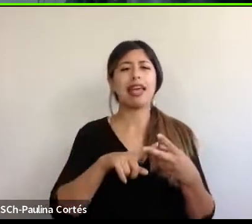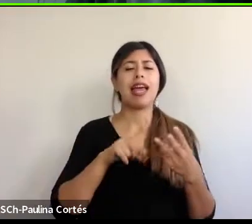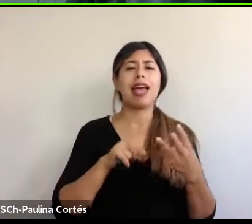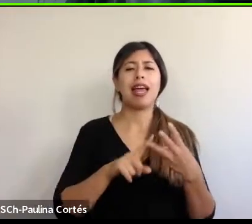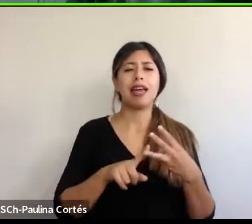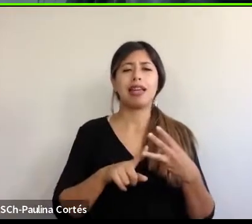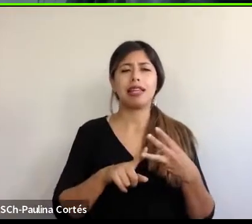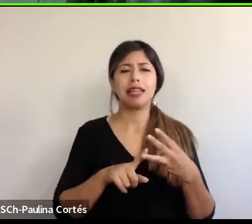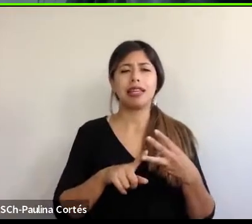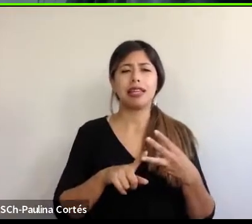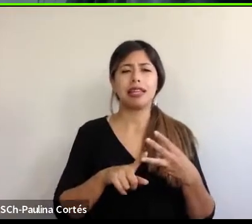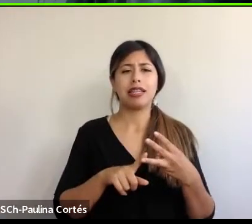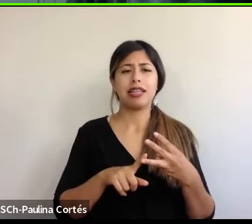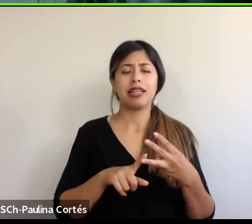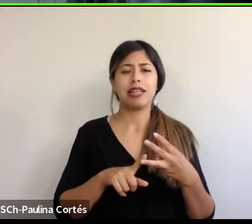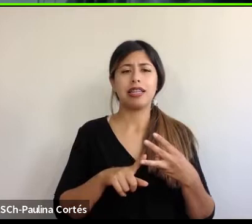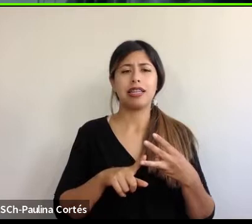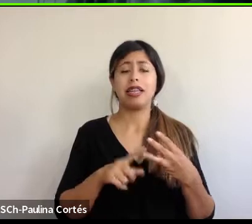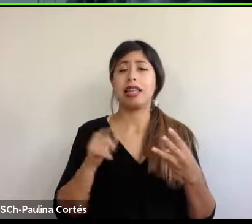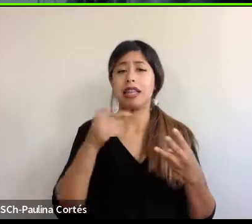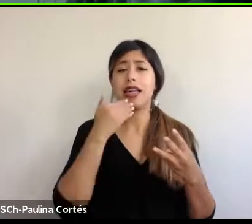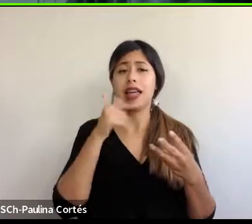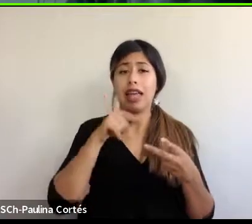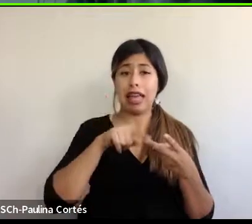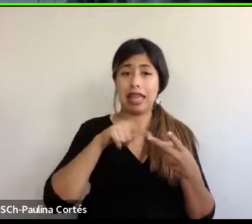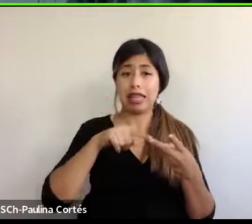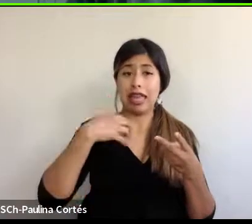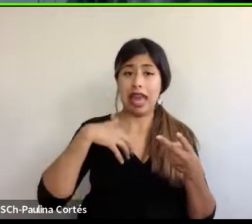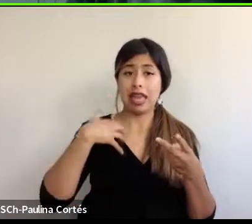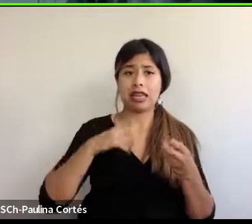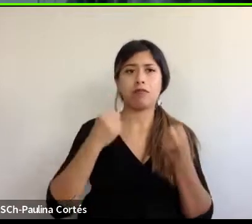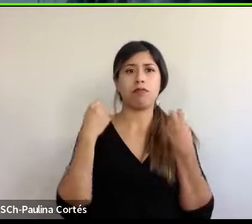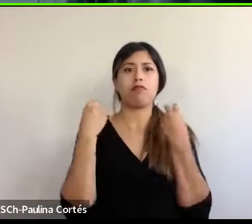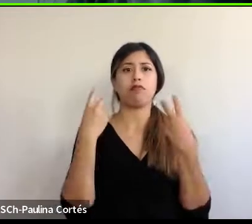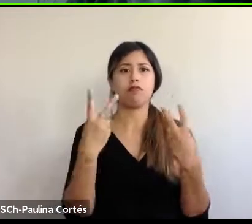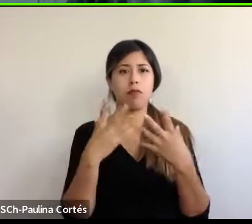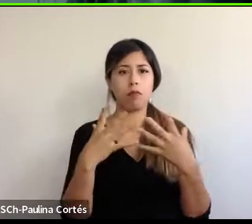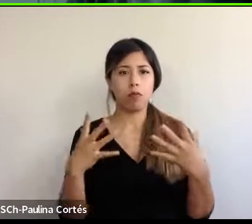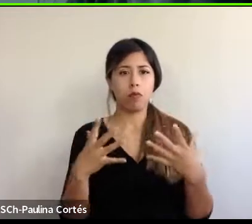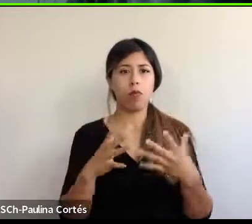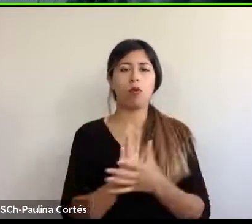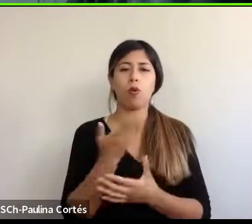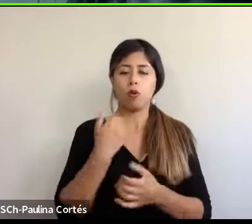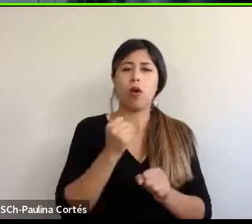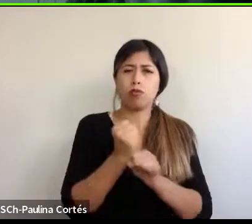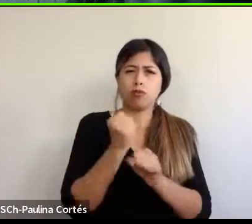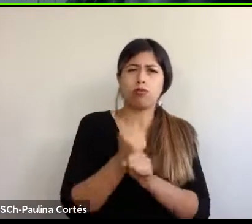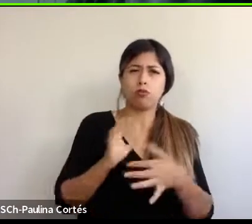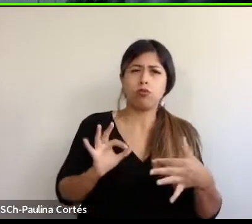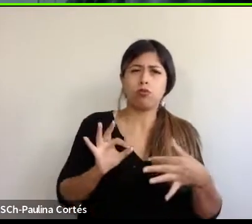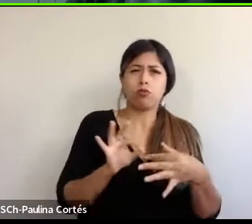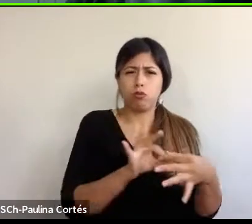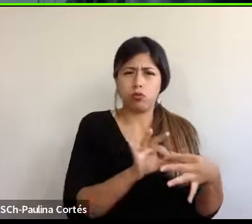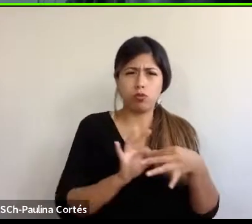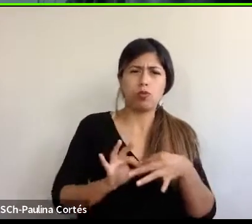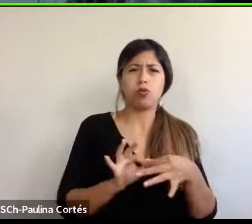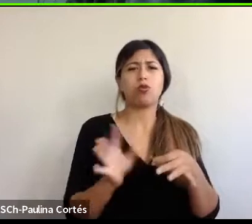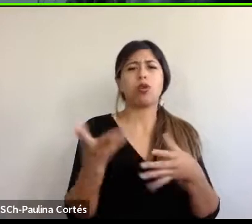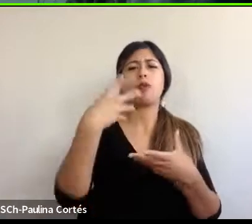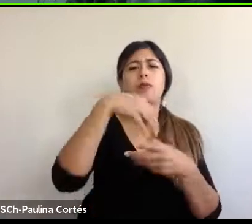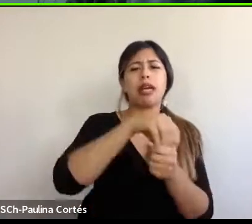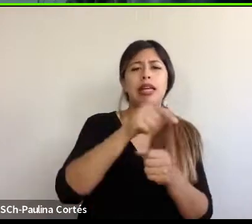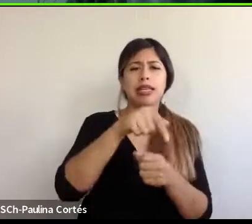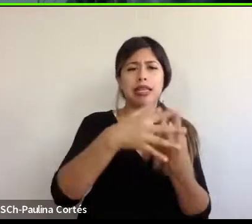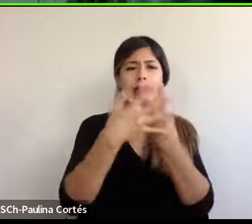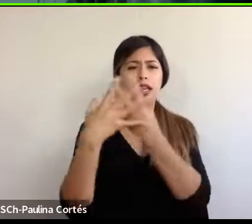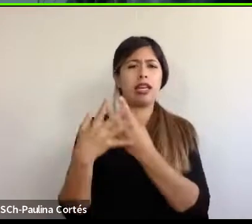one in Argentina is very active, and we're a lot in touch with them. They've been part of the network for a long time. So there is